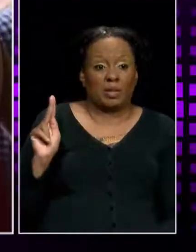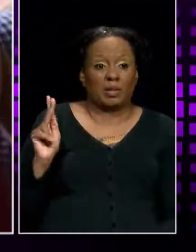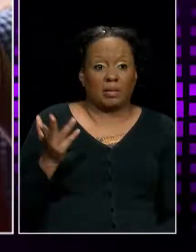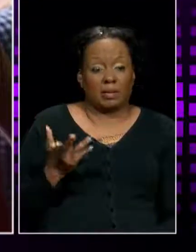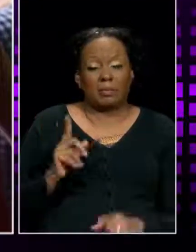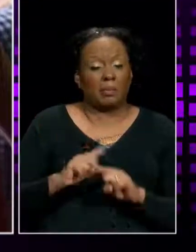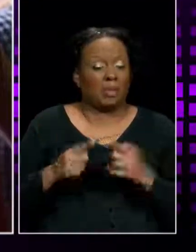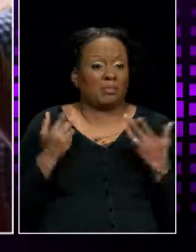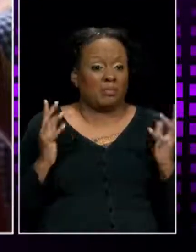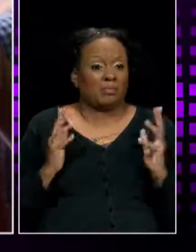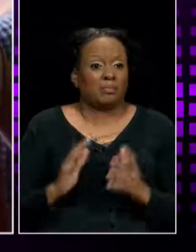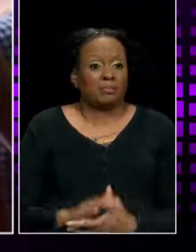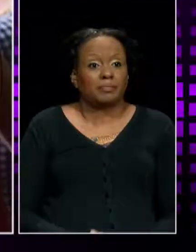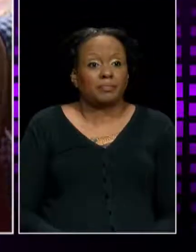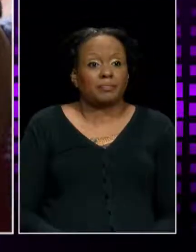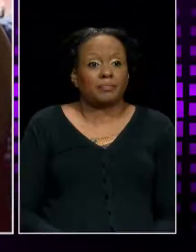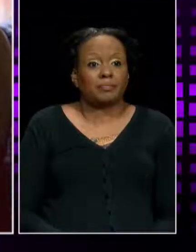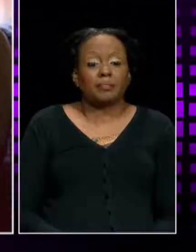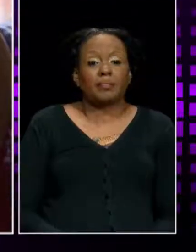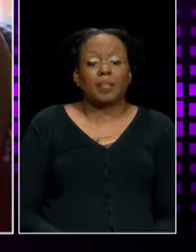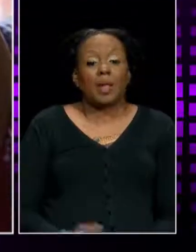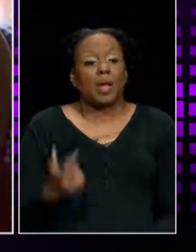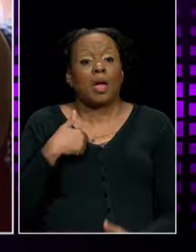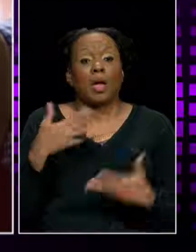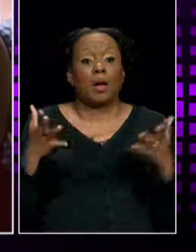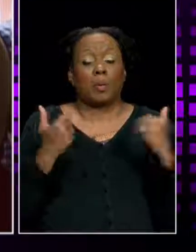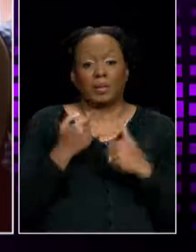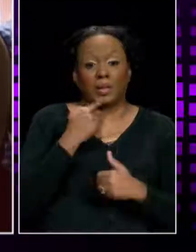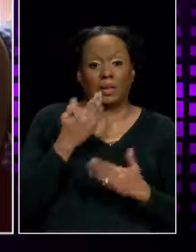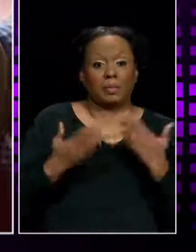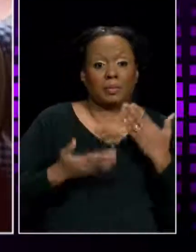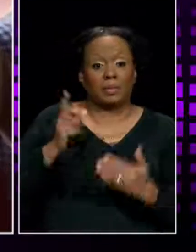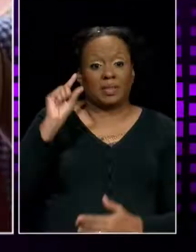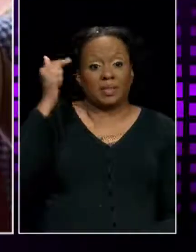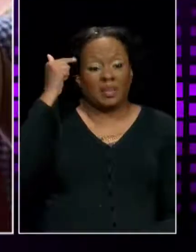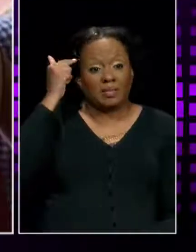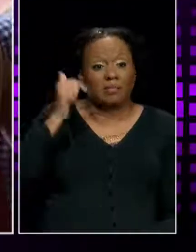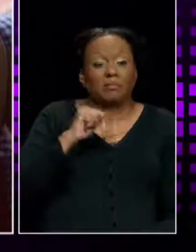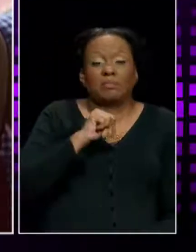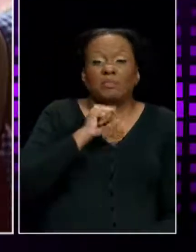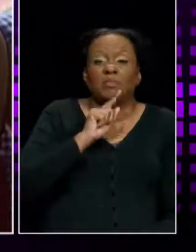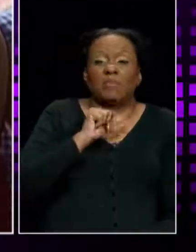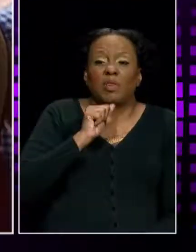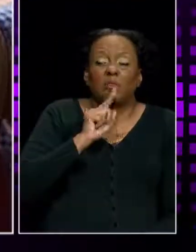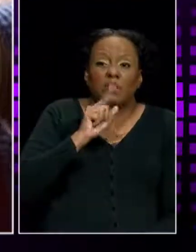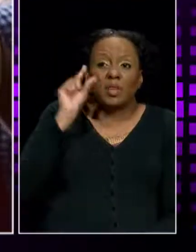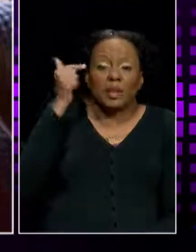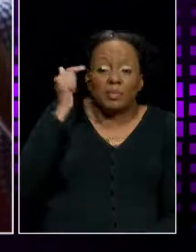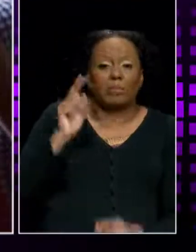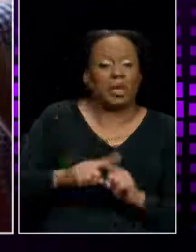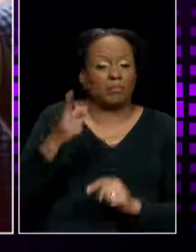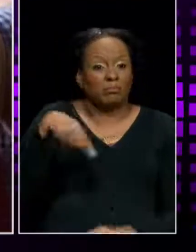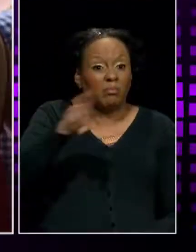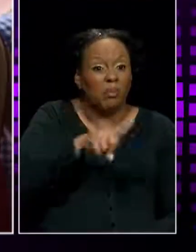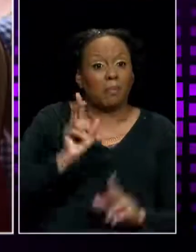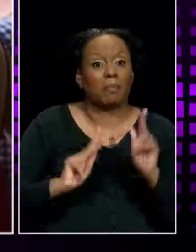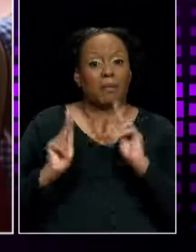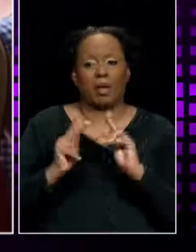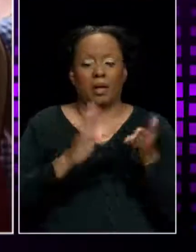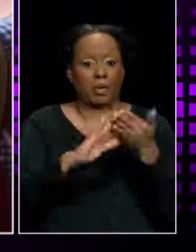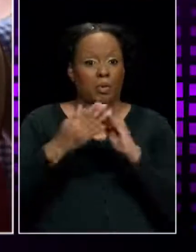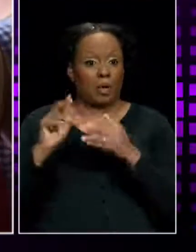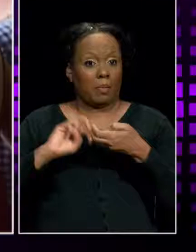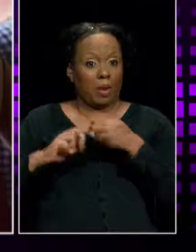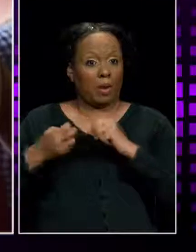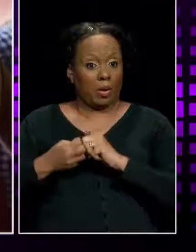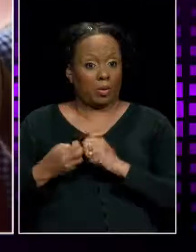talk to. You get me? So. Well, I wouldn't say it's like the government problem. I would say it's like more like a people problem or the community problem. Because a lot of